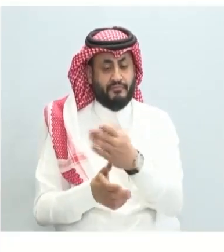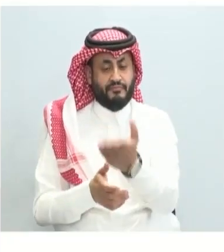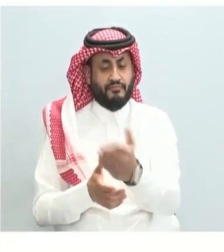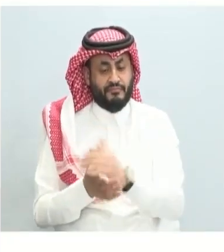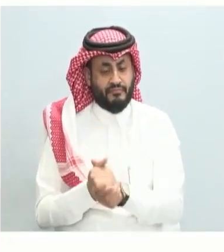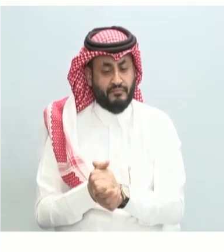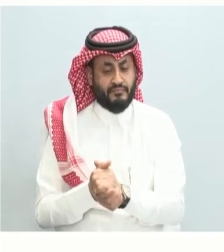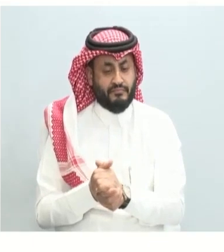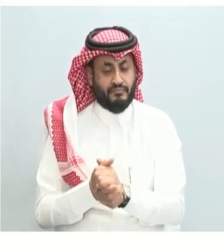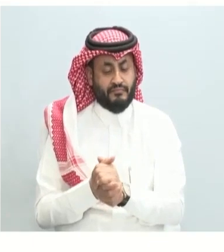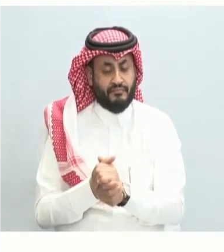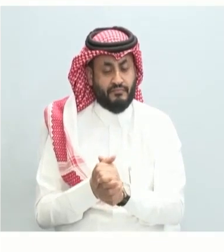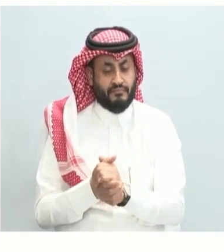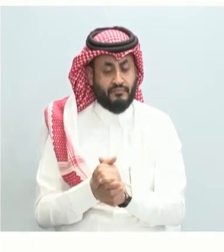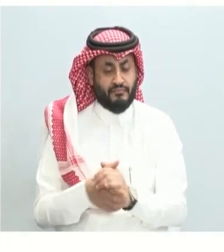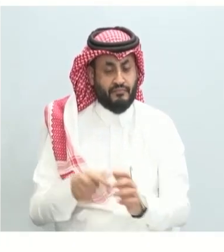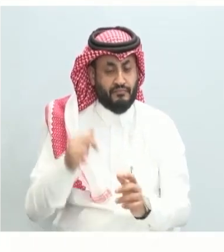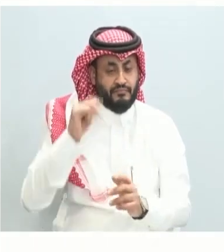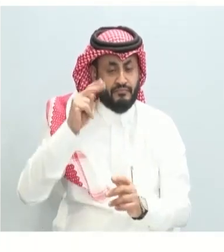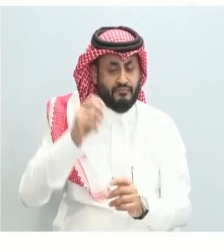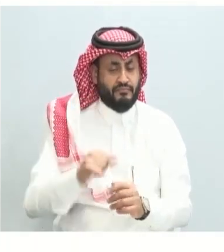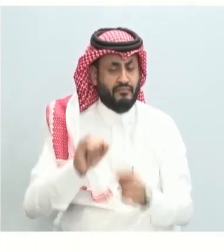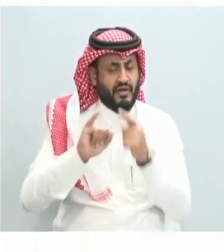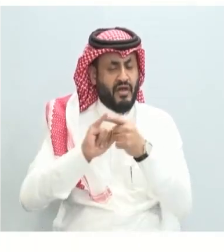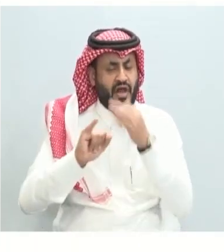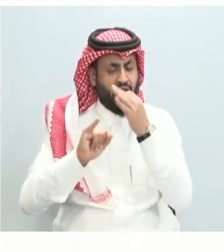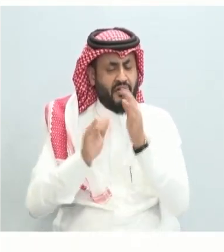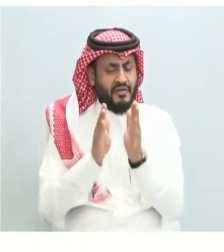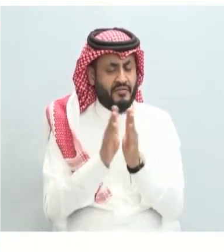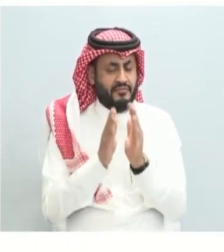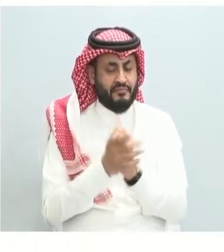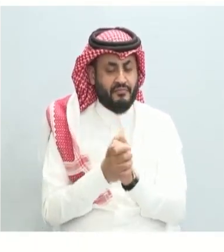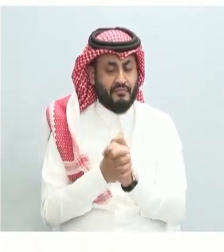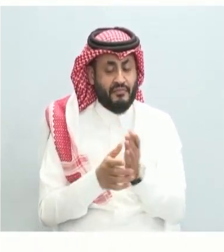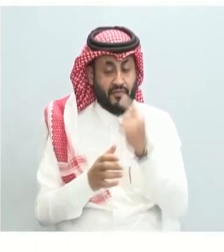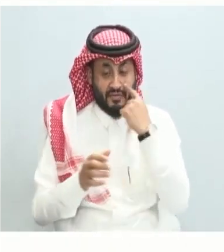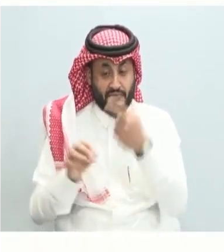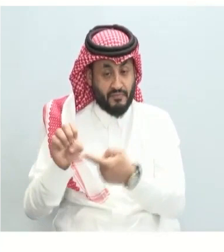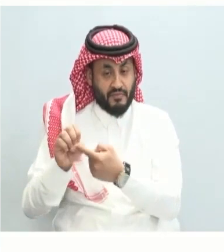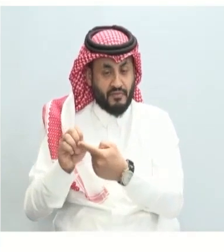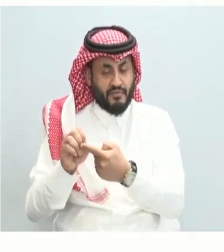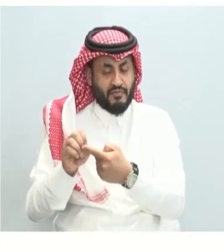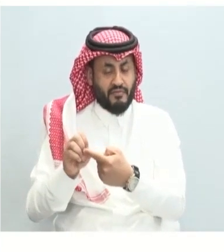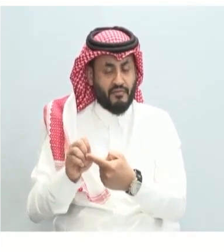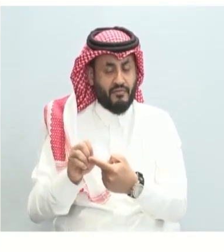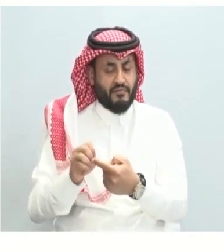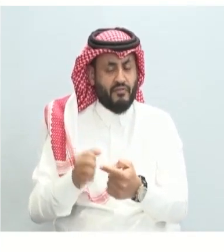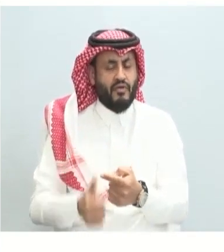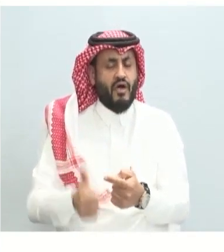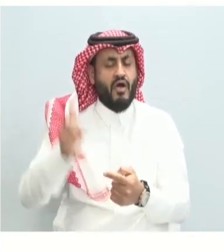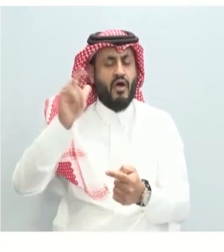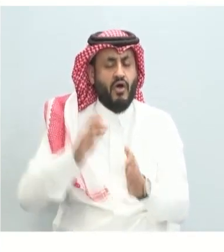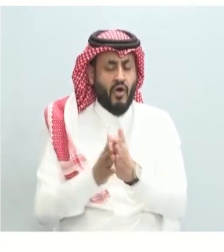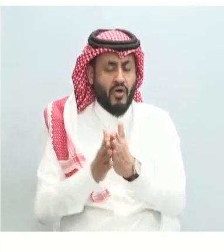here. Here we say pin, pin. And here, with the last one, here we